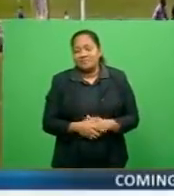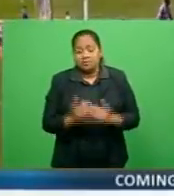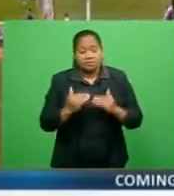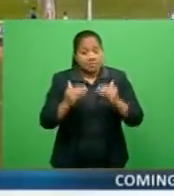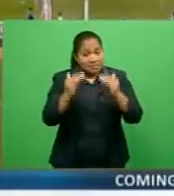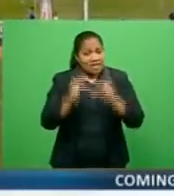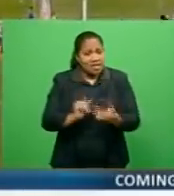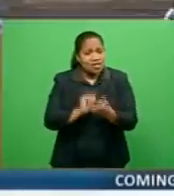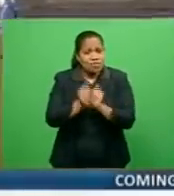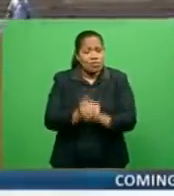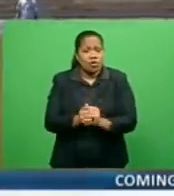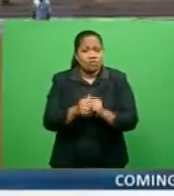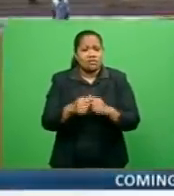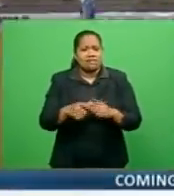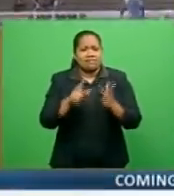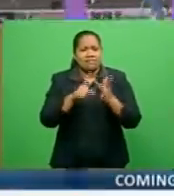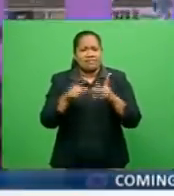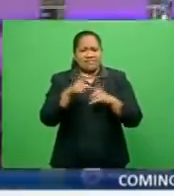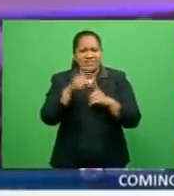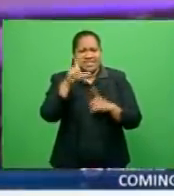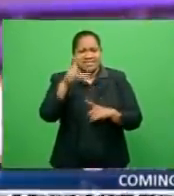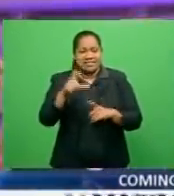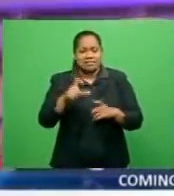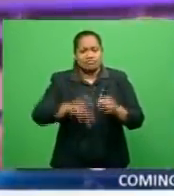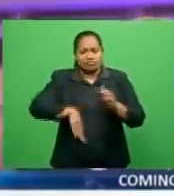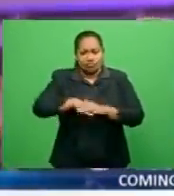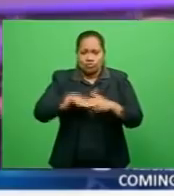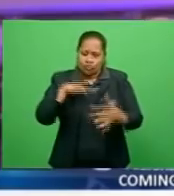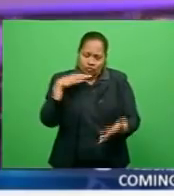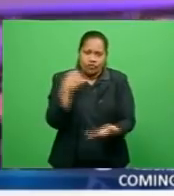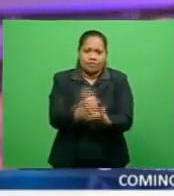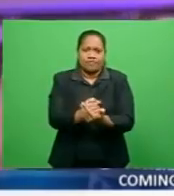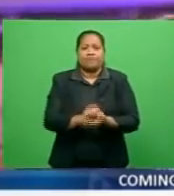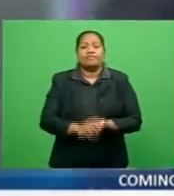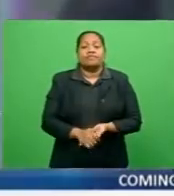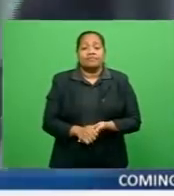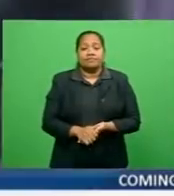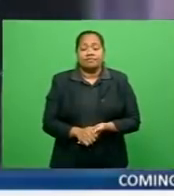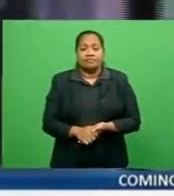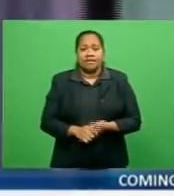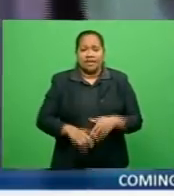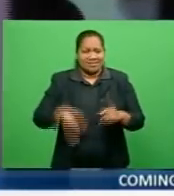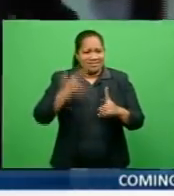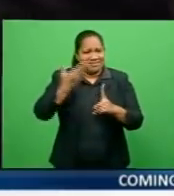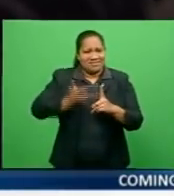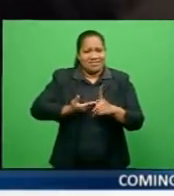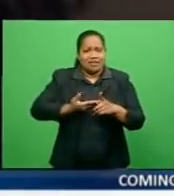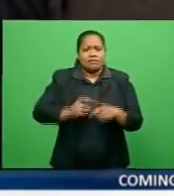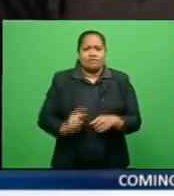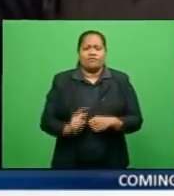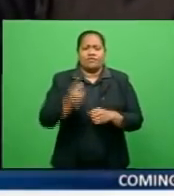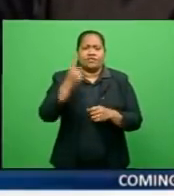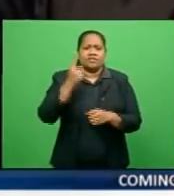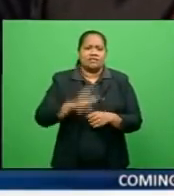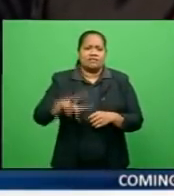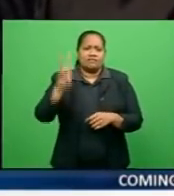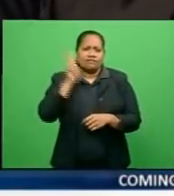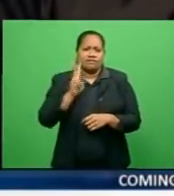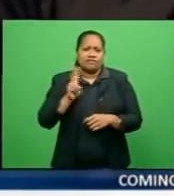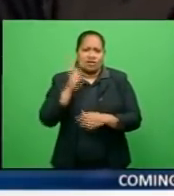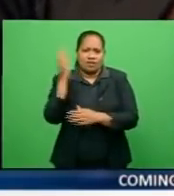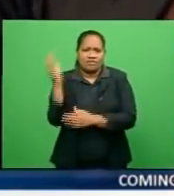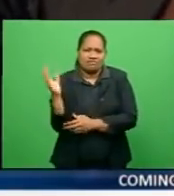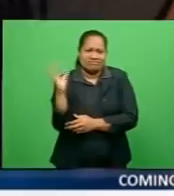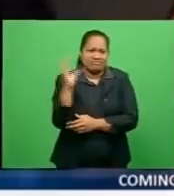sports, Court's IDC finalists confirmed. And Aquila Wangawai crowned first Vodafone Vanua Arm Wrestling